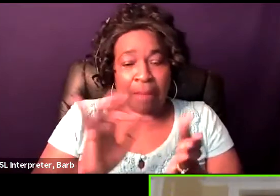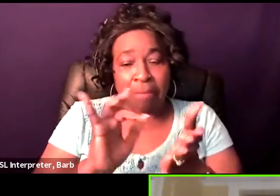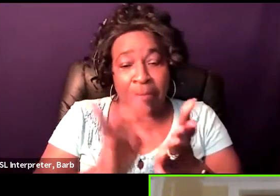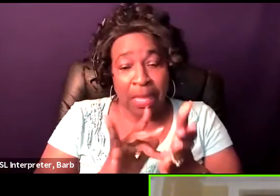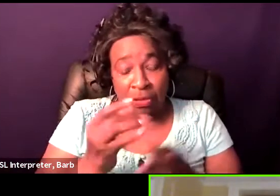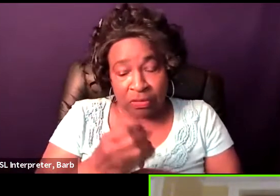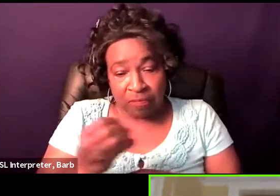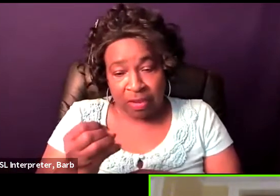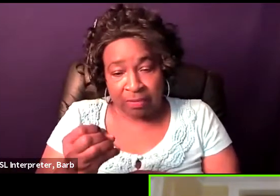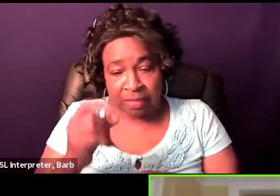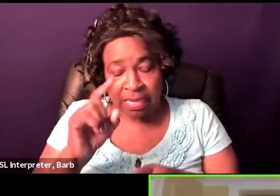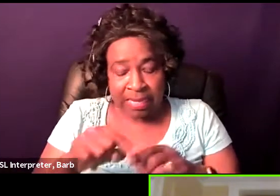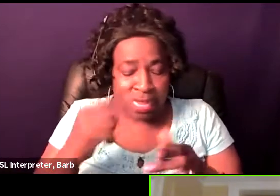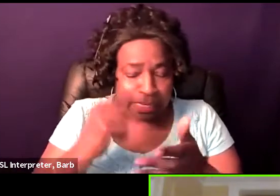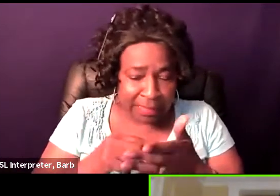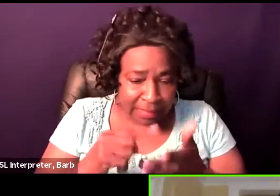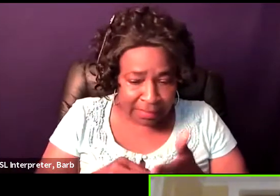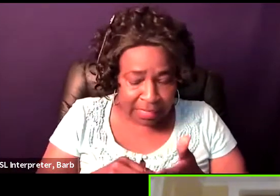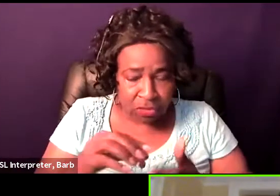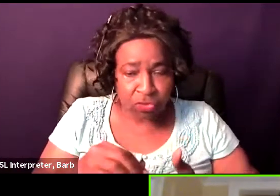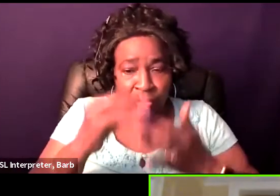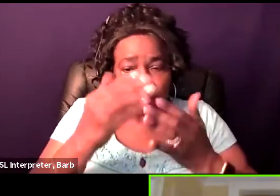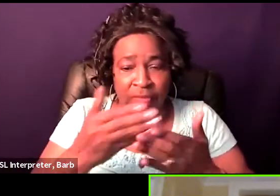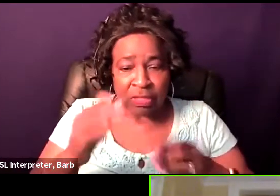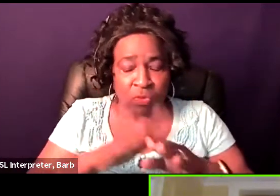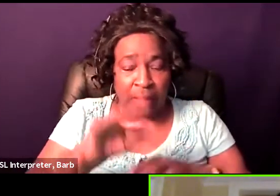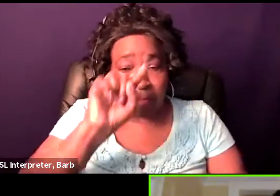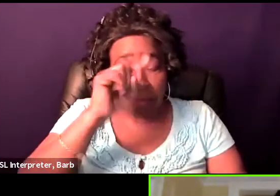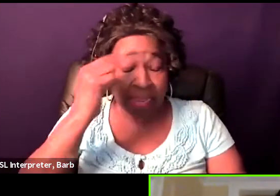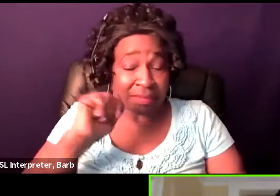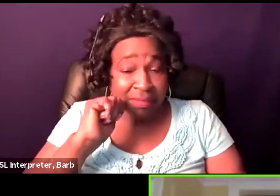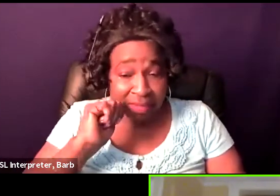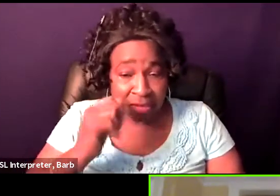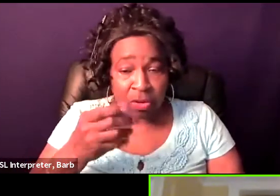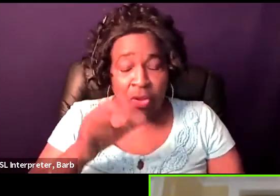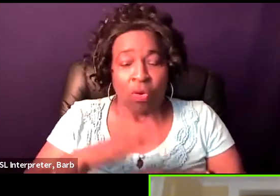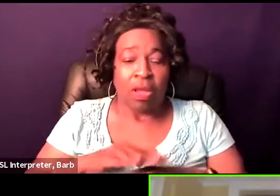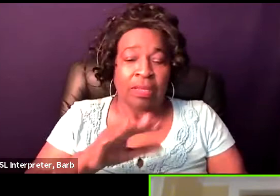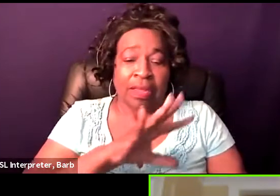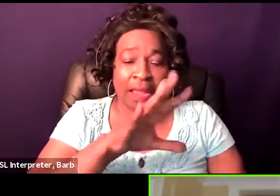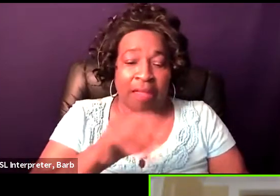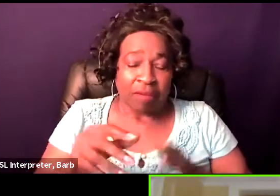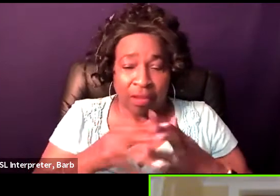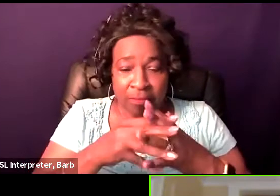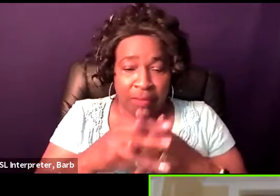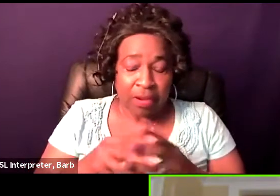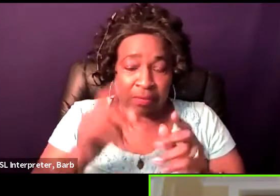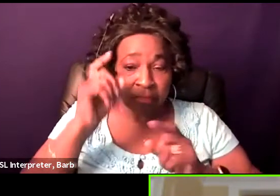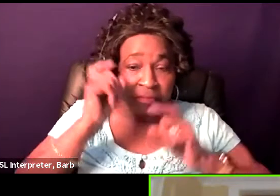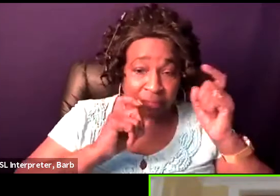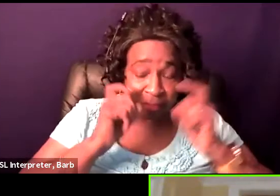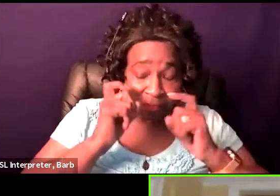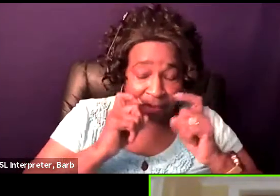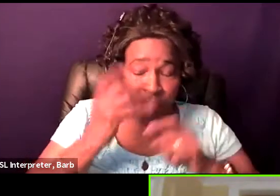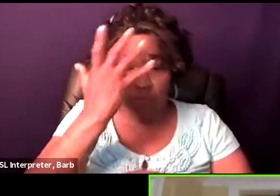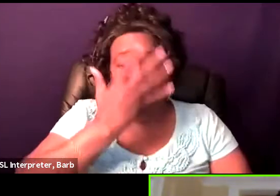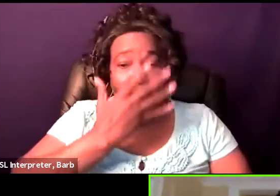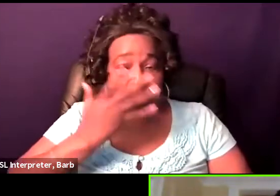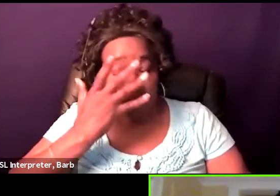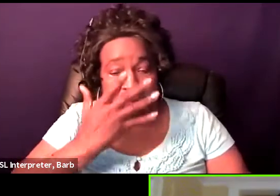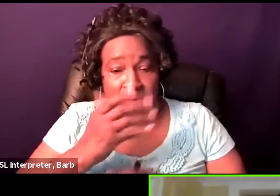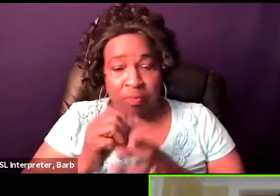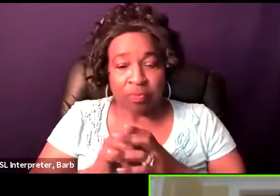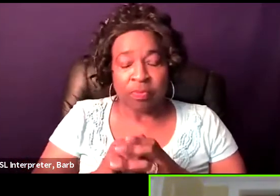that cannot detect certain things on Black skin or like on African American people's features or whatever it is mm-hmm. because of